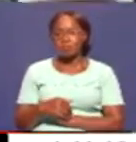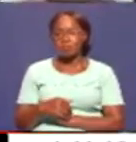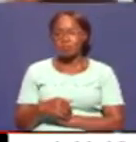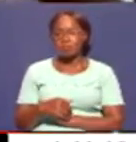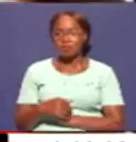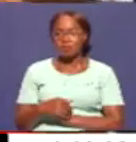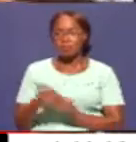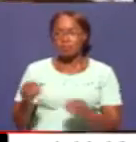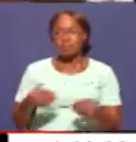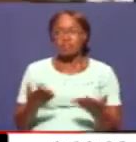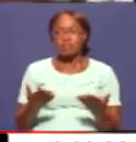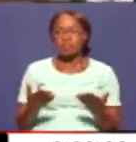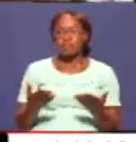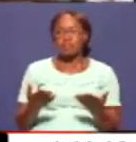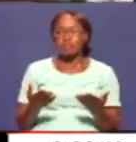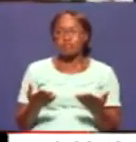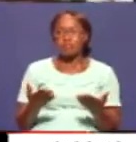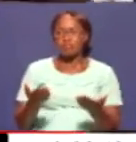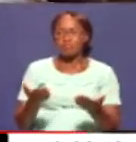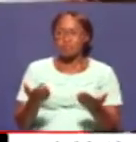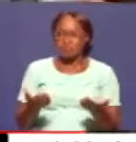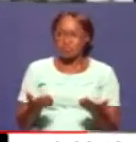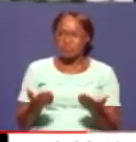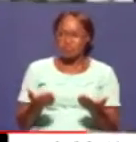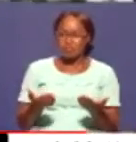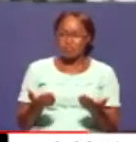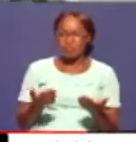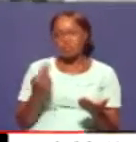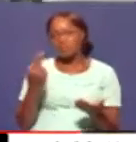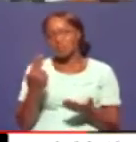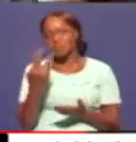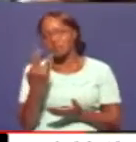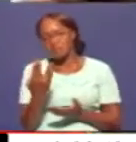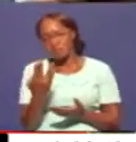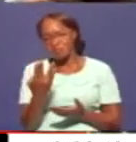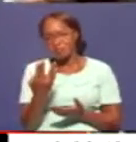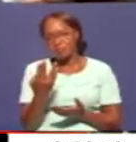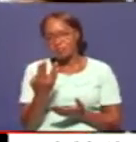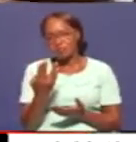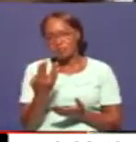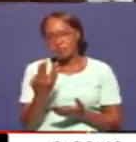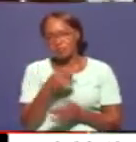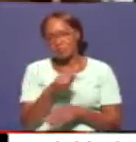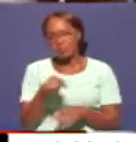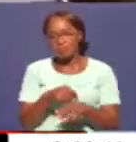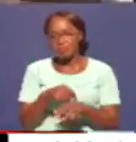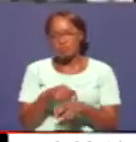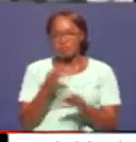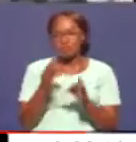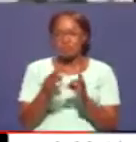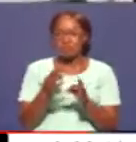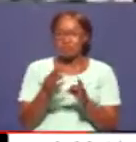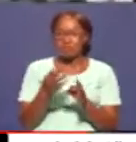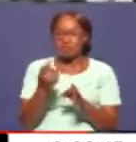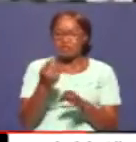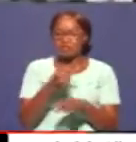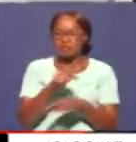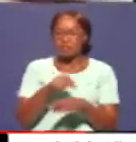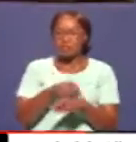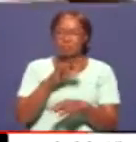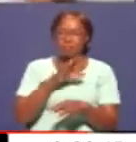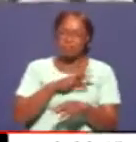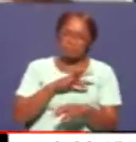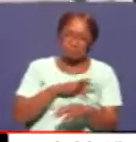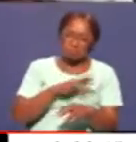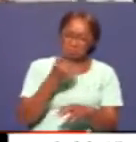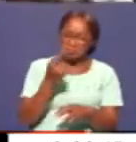Production ilikuwa inahitajika kufanyika masaa kama 24/7. Sasa ikifanyika masaa kidogo inakuwa faida iko chini. Kwa hivyo